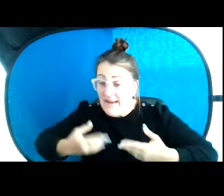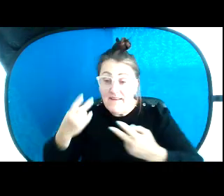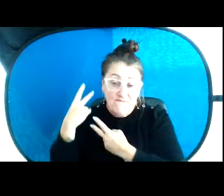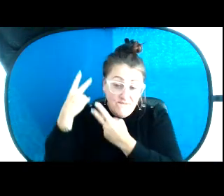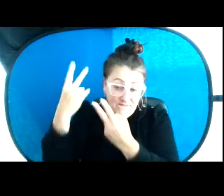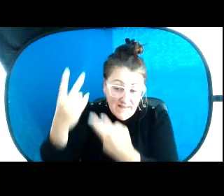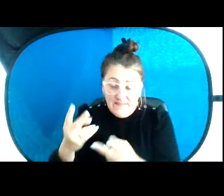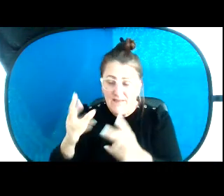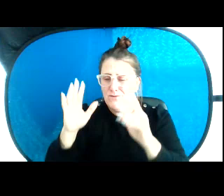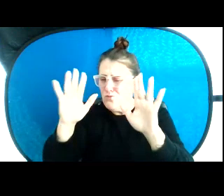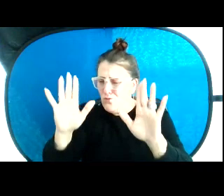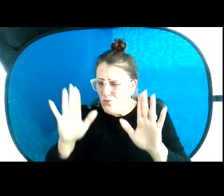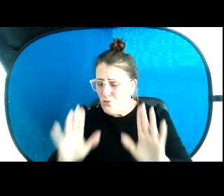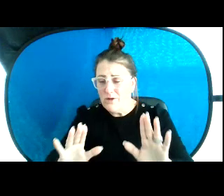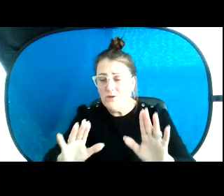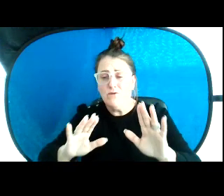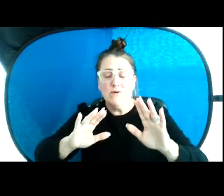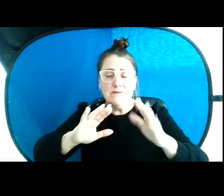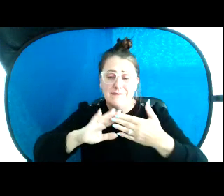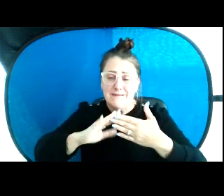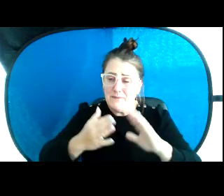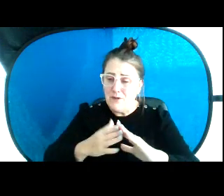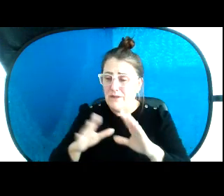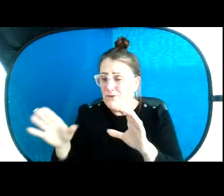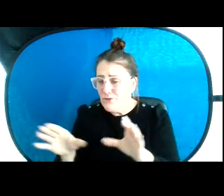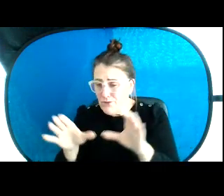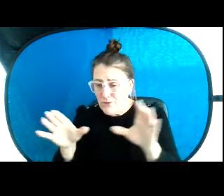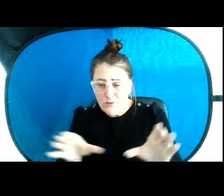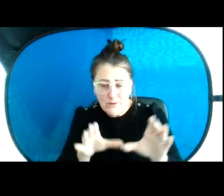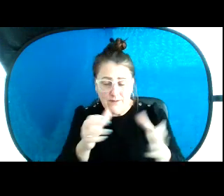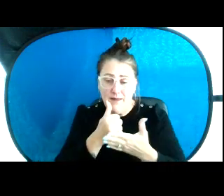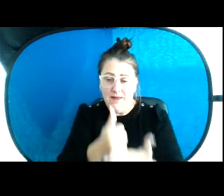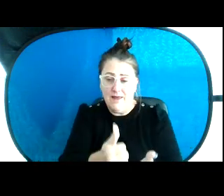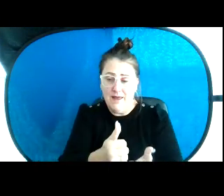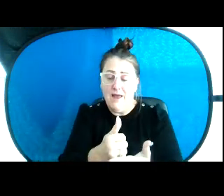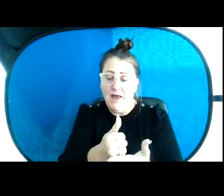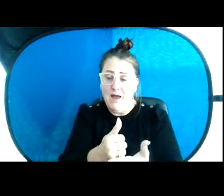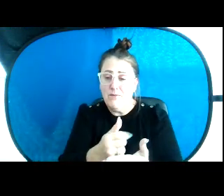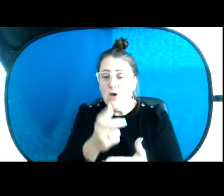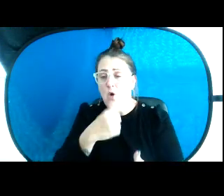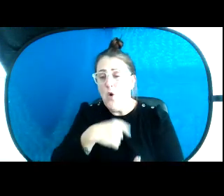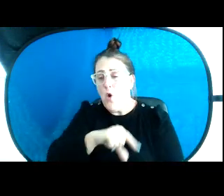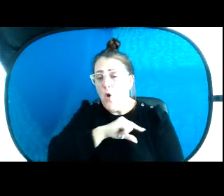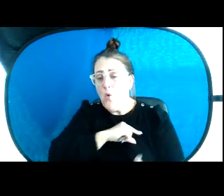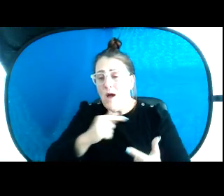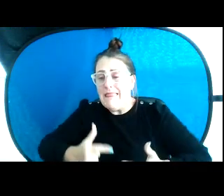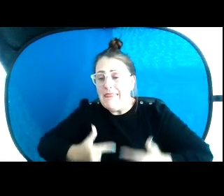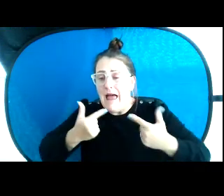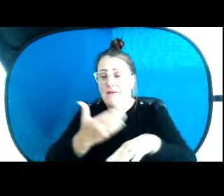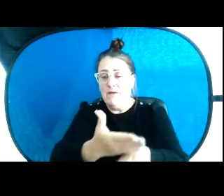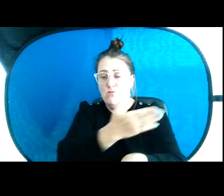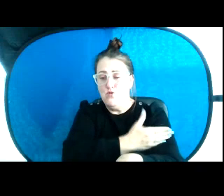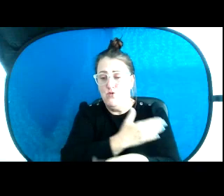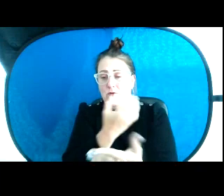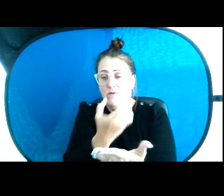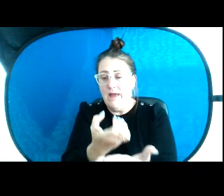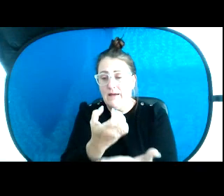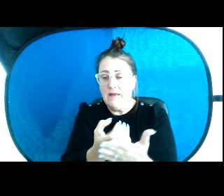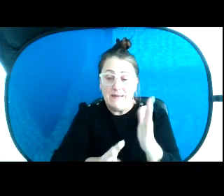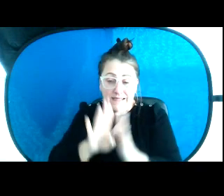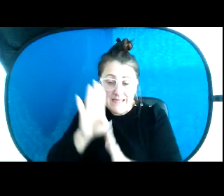that communities are doing to help their quality of life, their economic development,